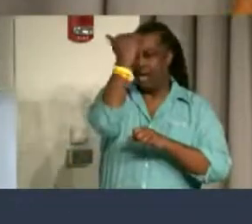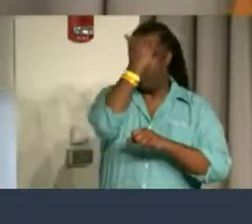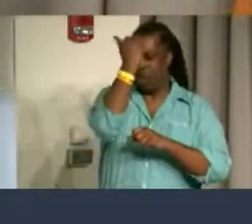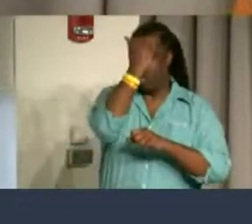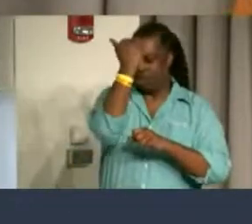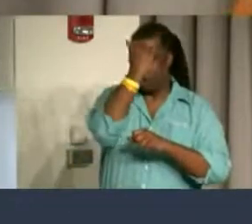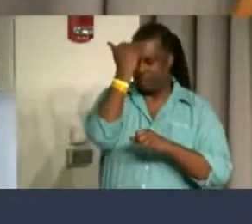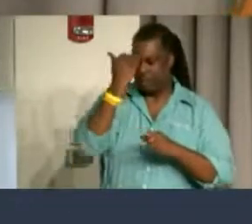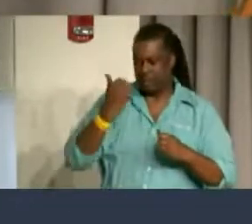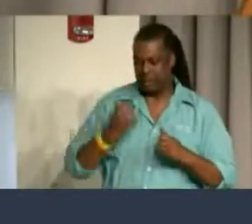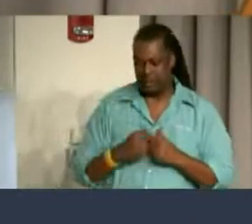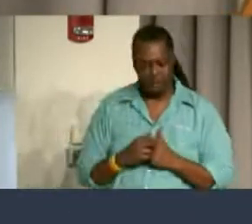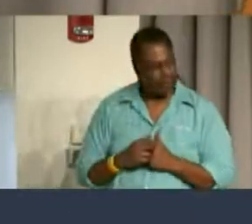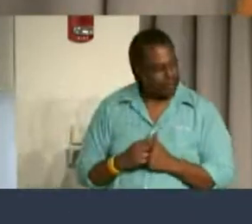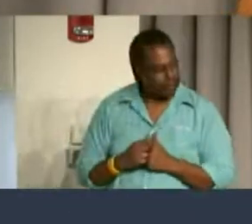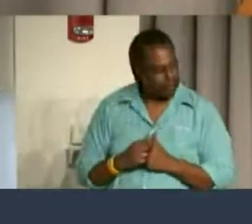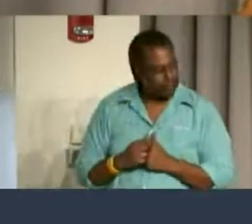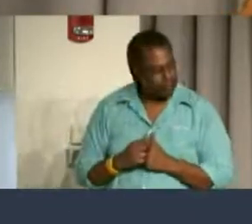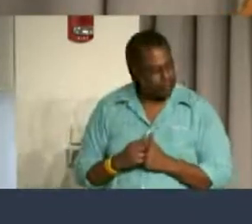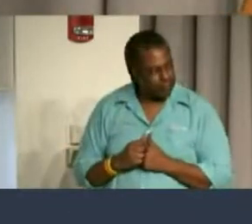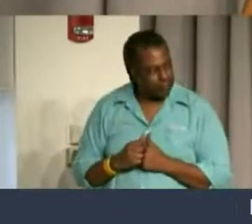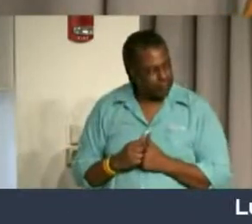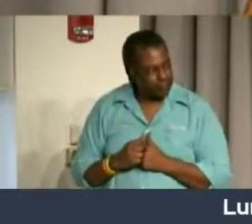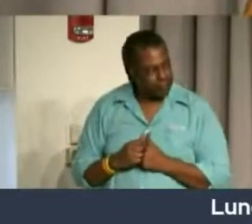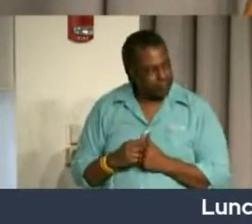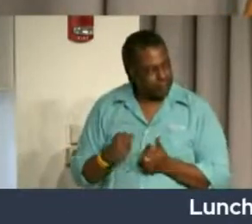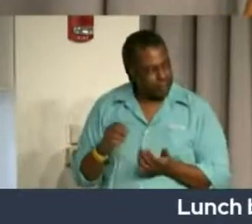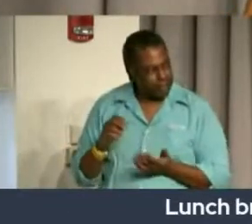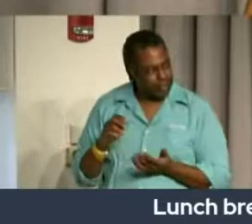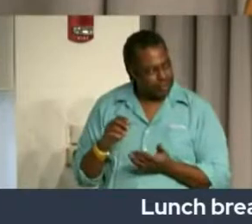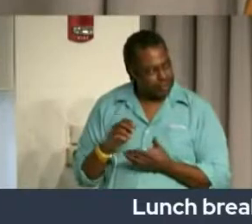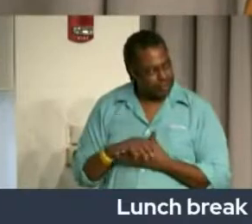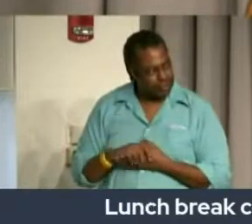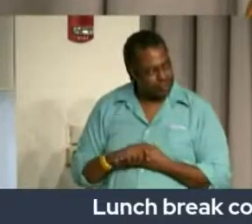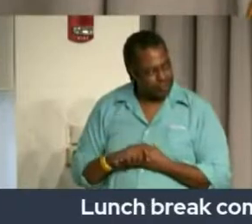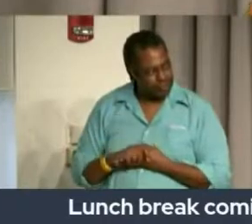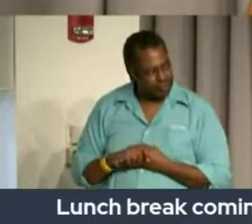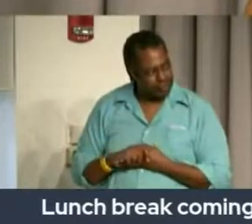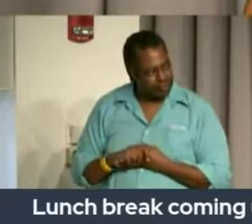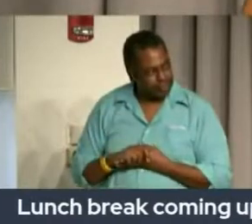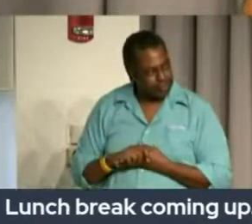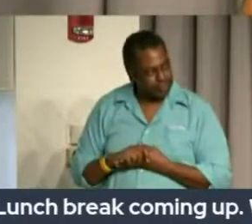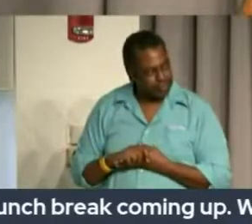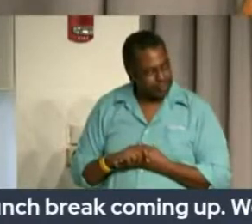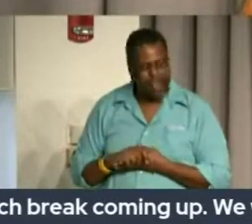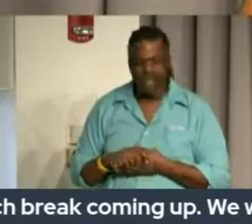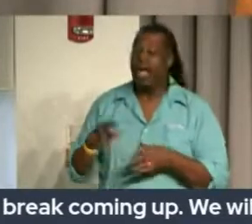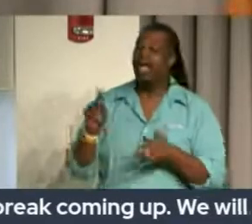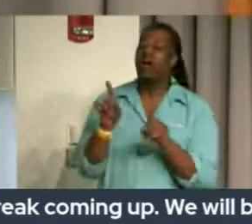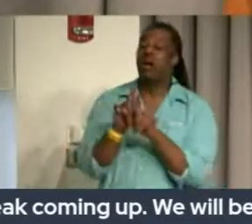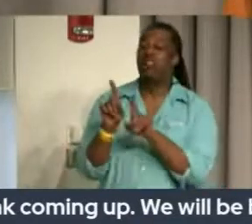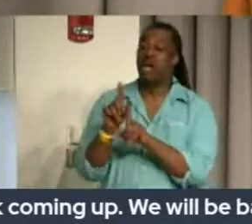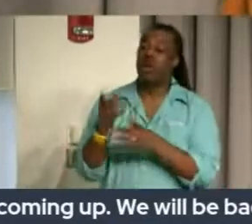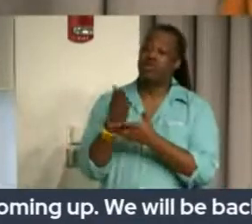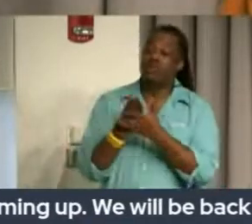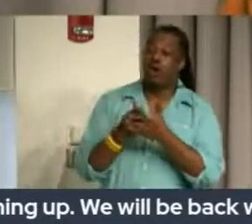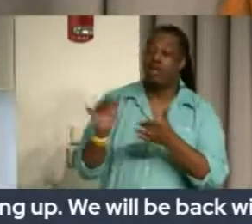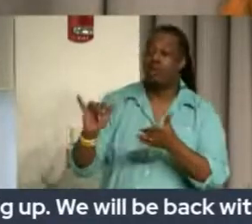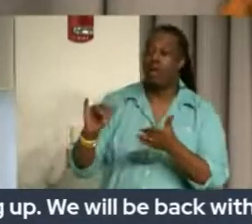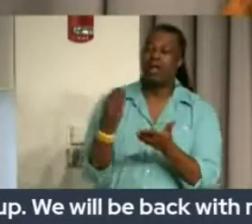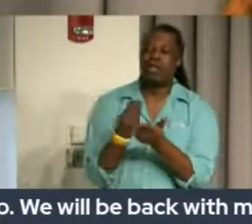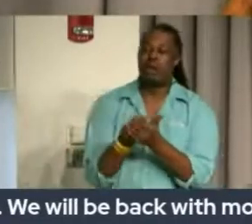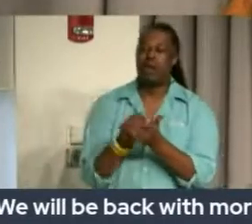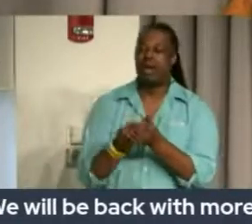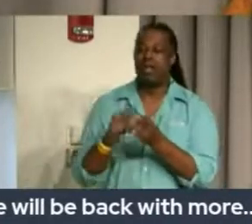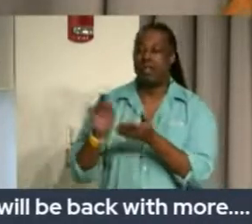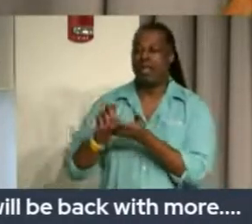they're getting the money, the capitalism. That's part of it also. So what we got to do is